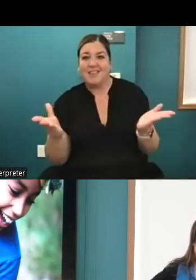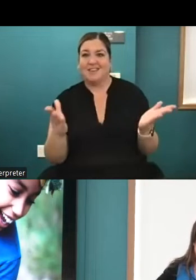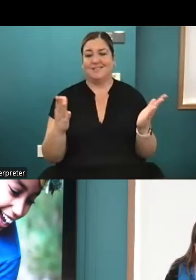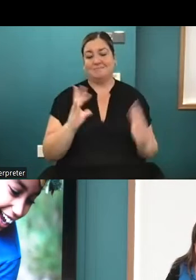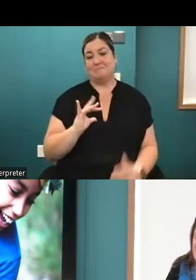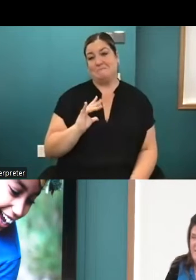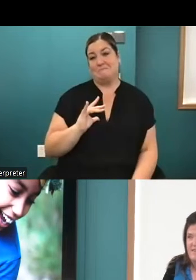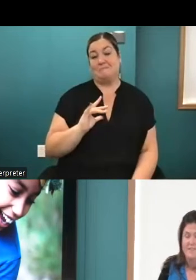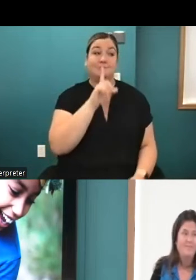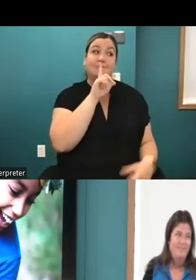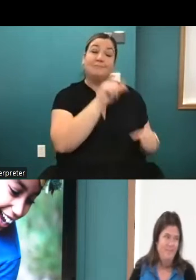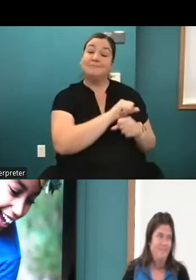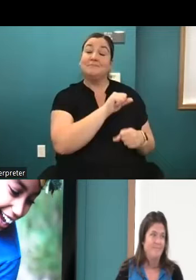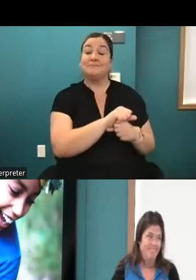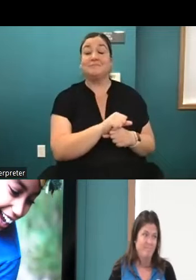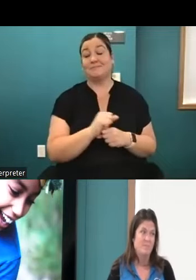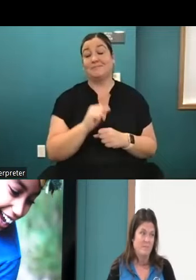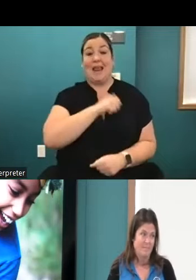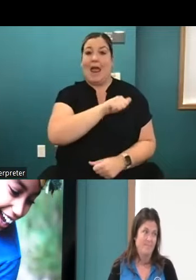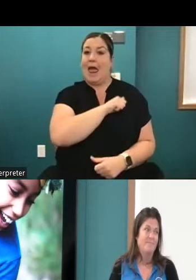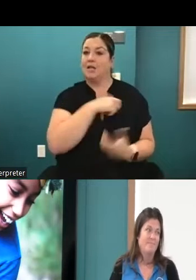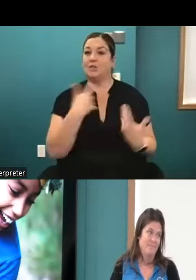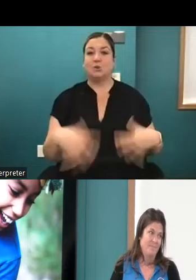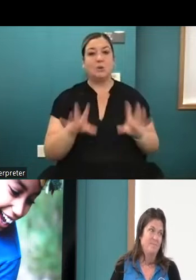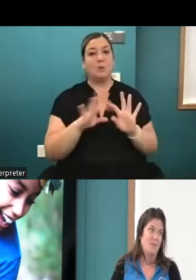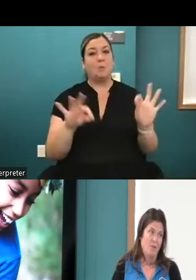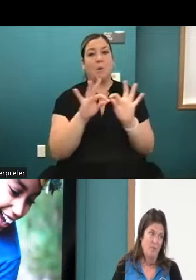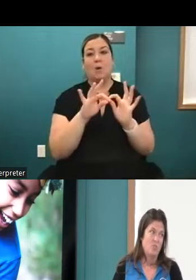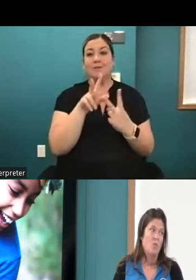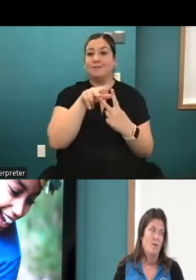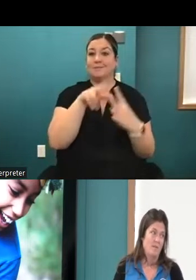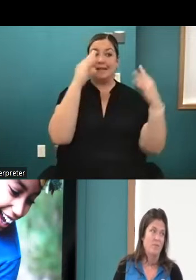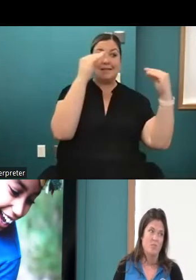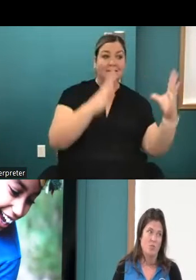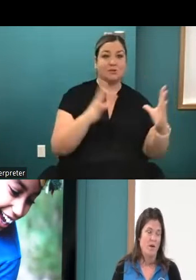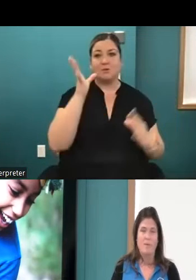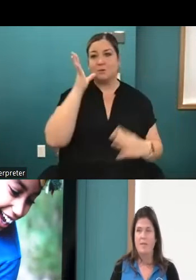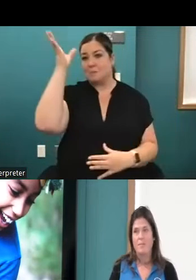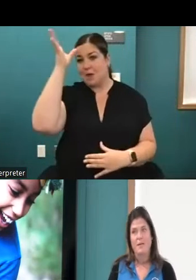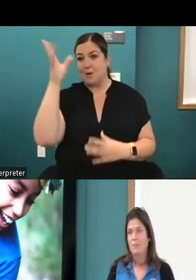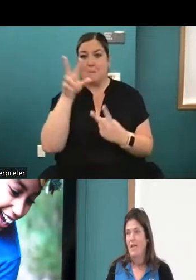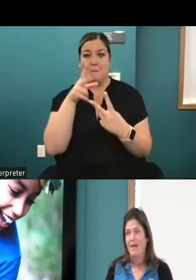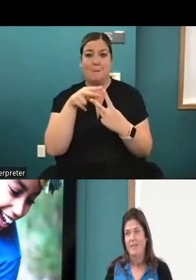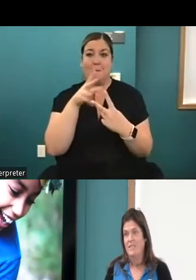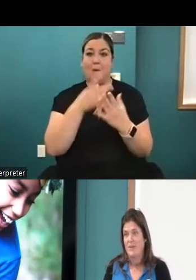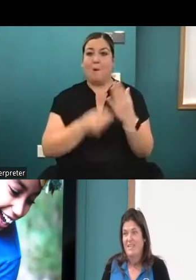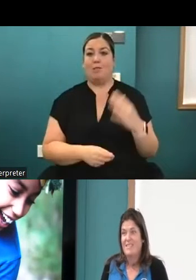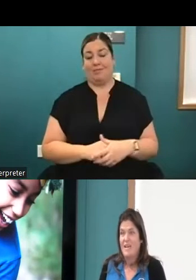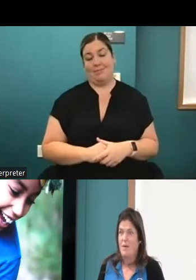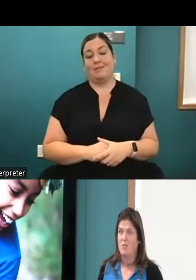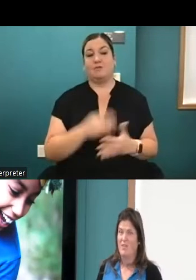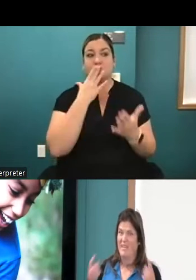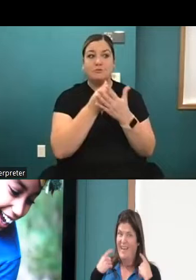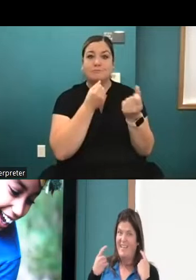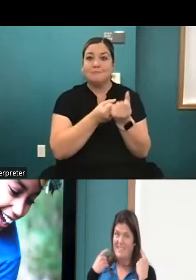So Absolutely. it's all about attitude on educators and on parents. For sure, for sure. Helping them become good advocates, being